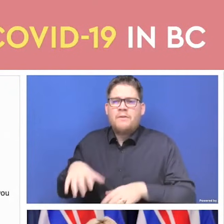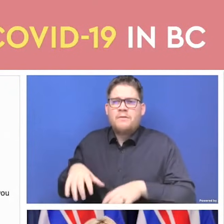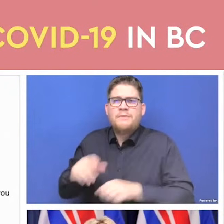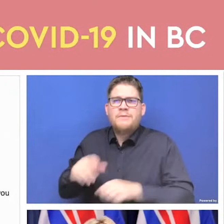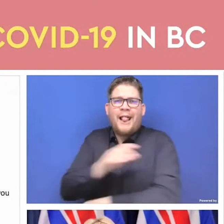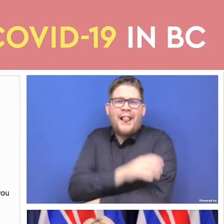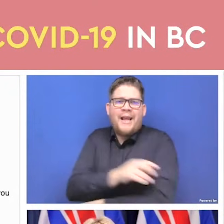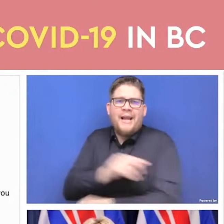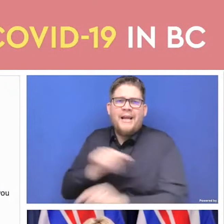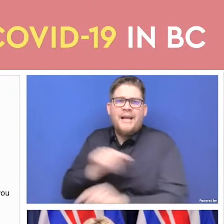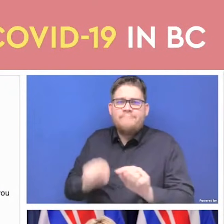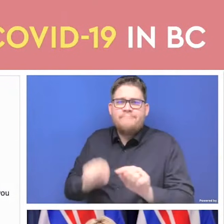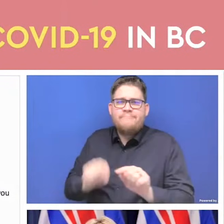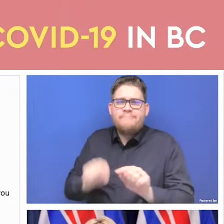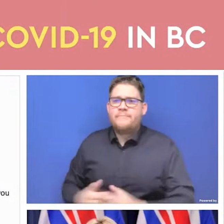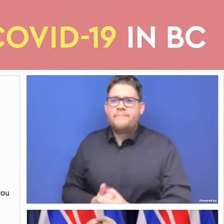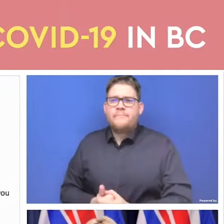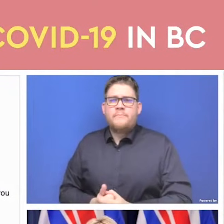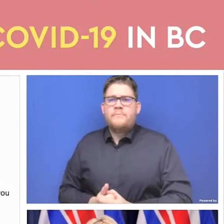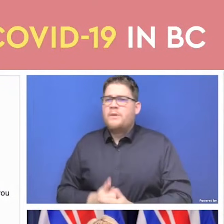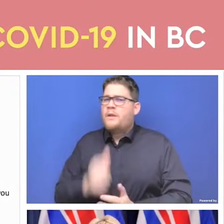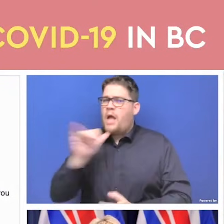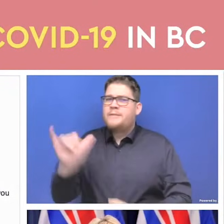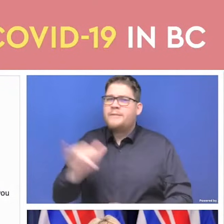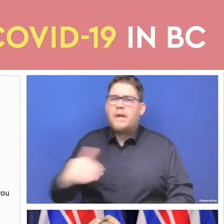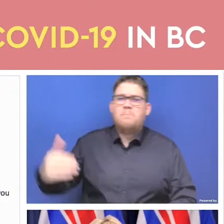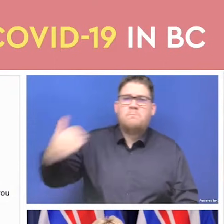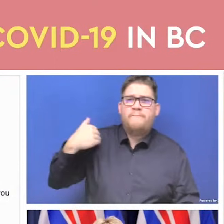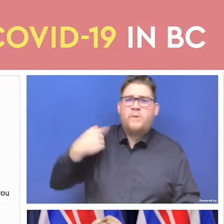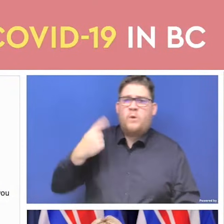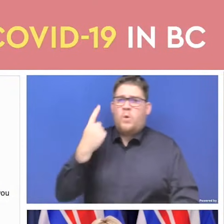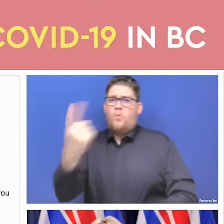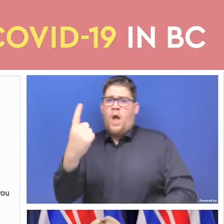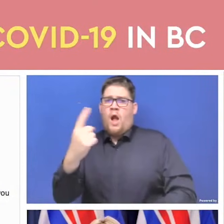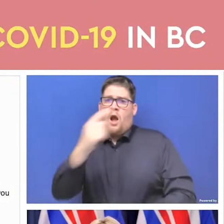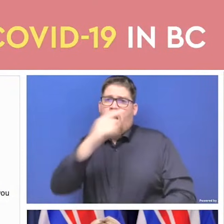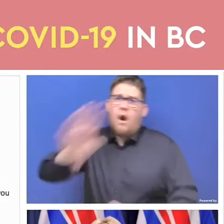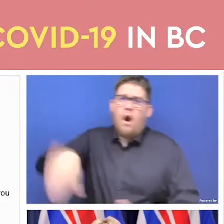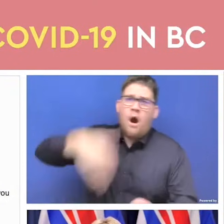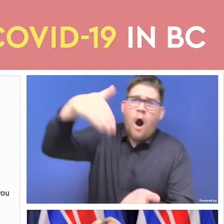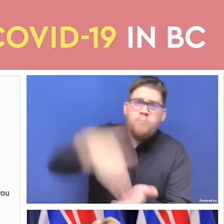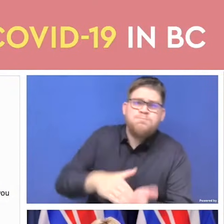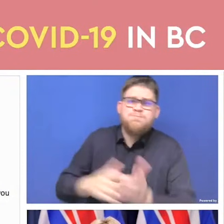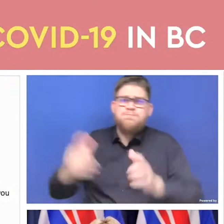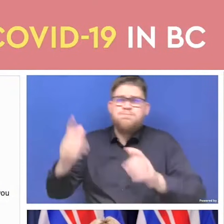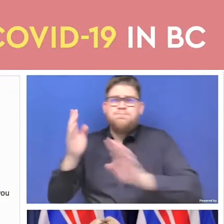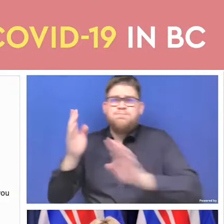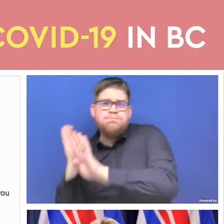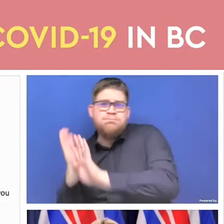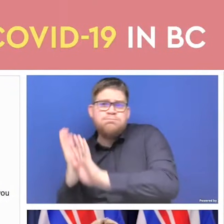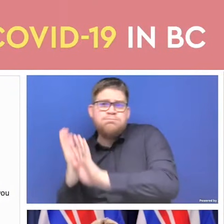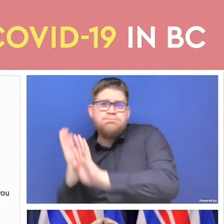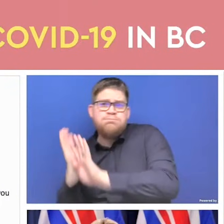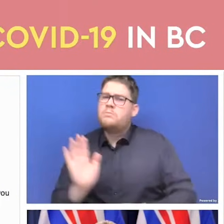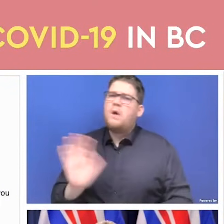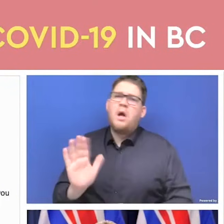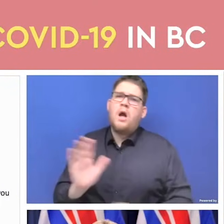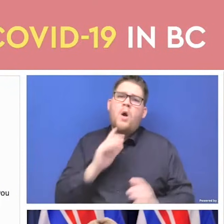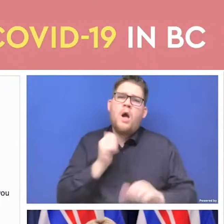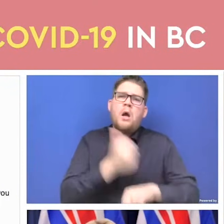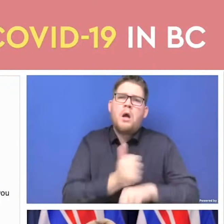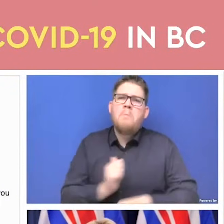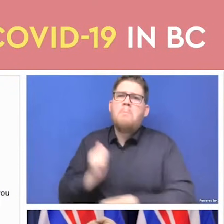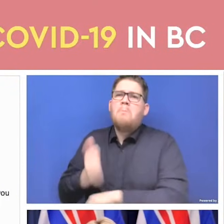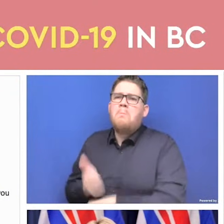big single mass clinics that we've had in the past, but much more smaller targeted clinics to support people in communities across the